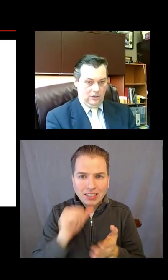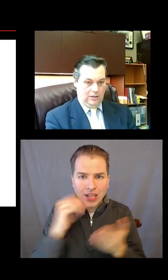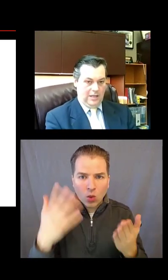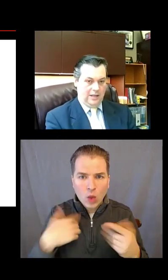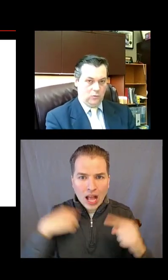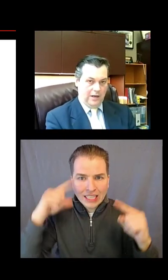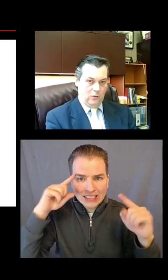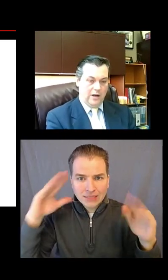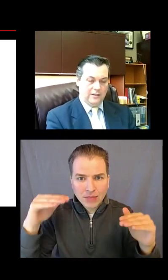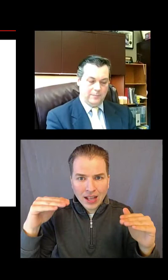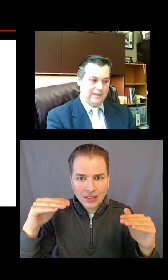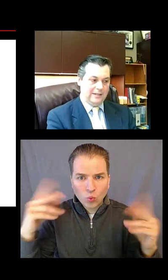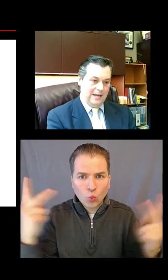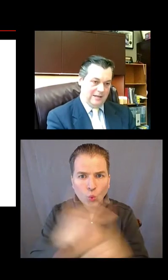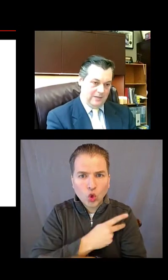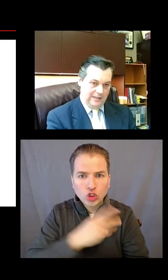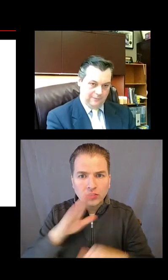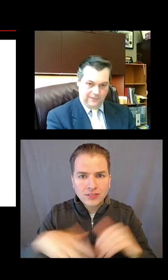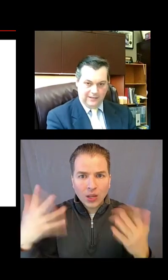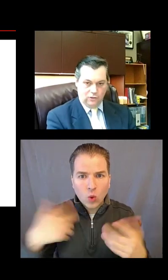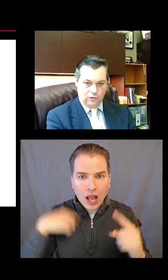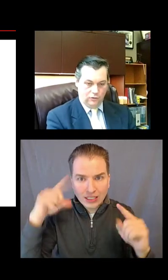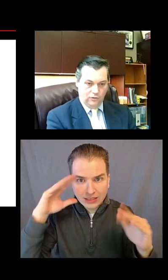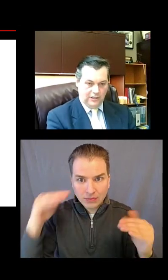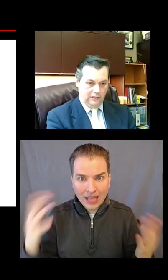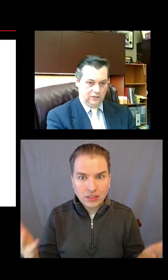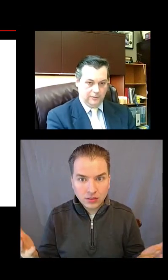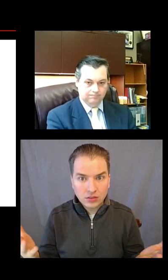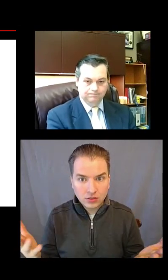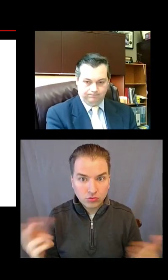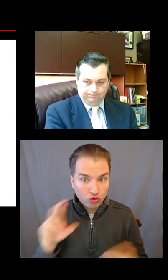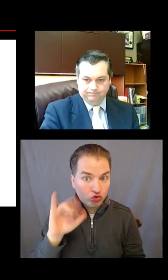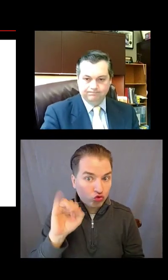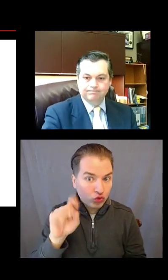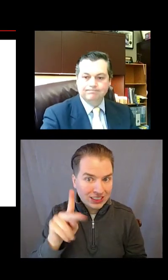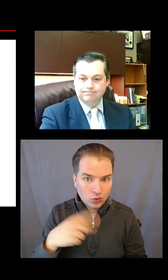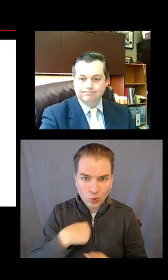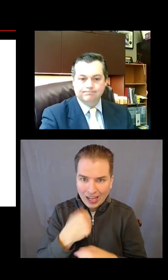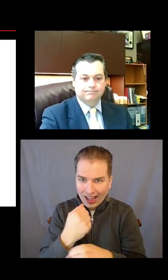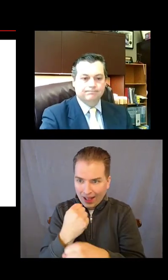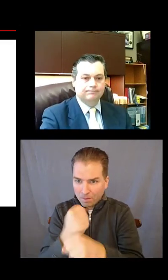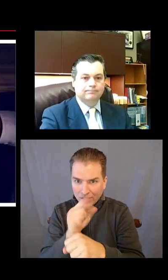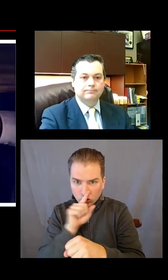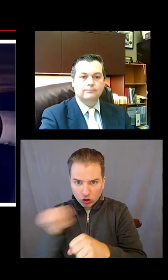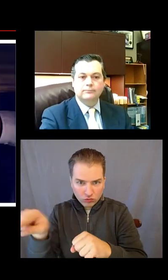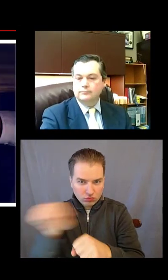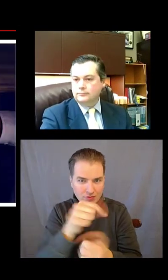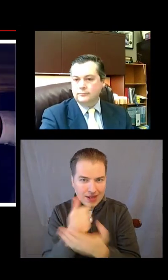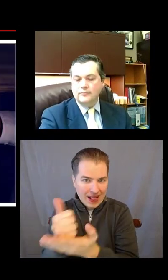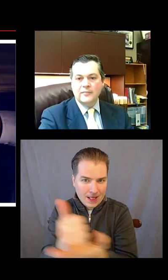And that's why you want to spend the time in that phase 2 due diligence.